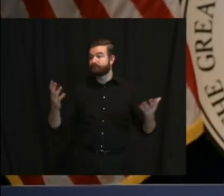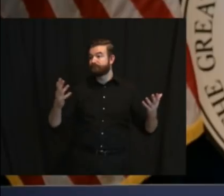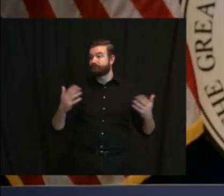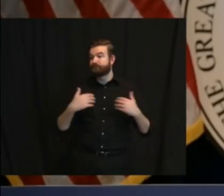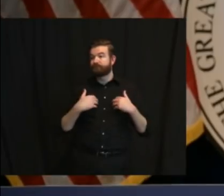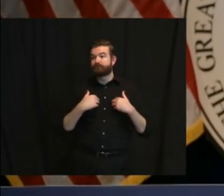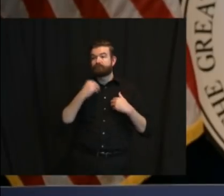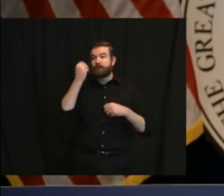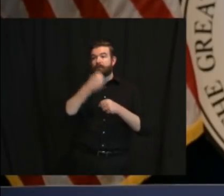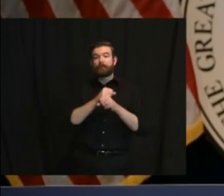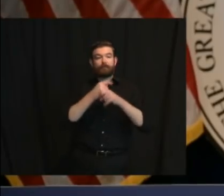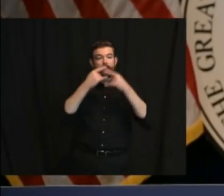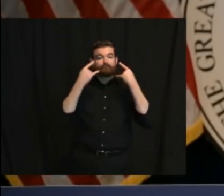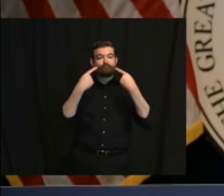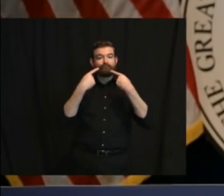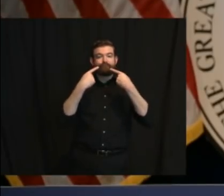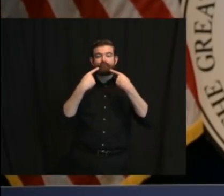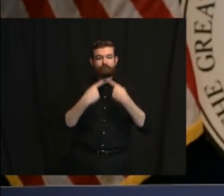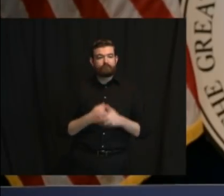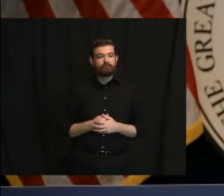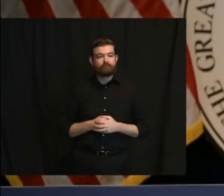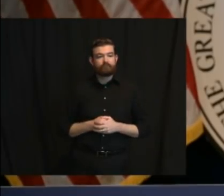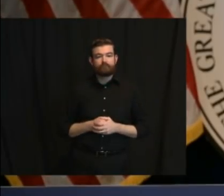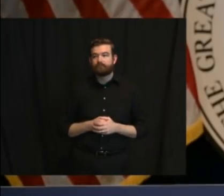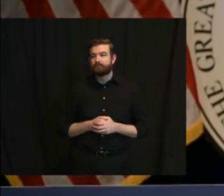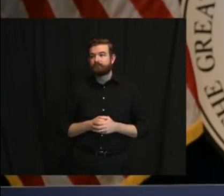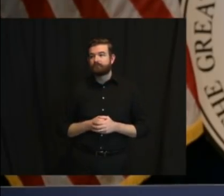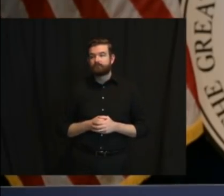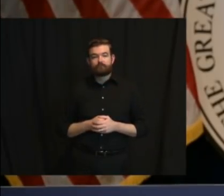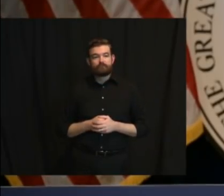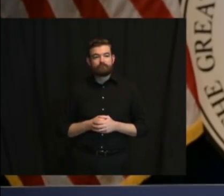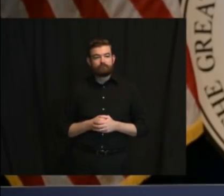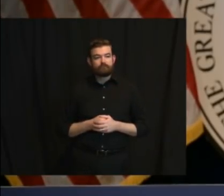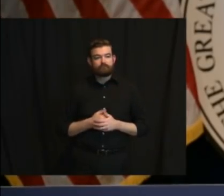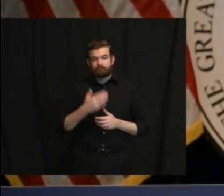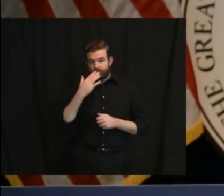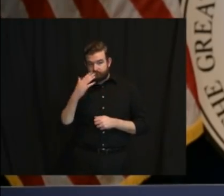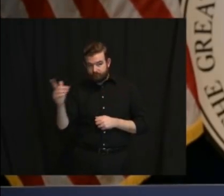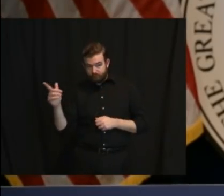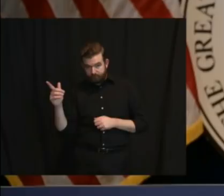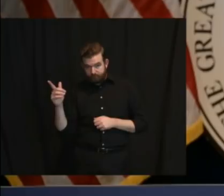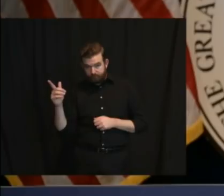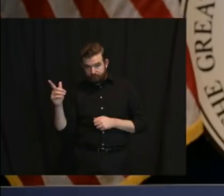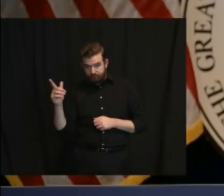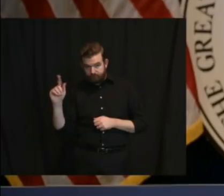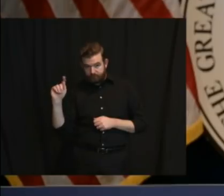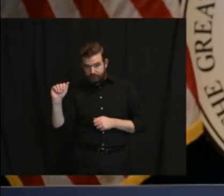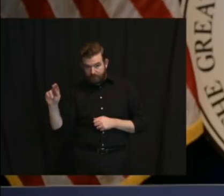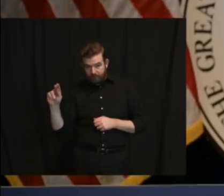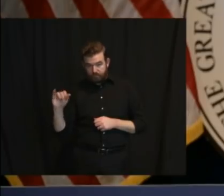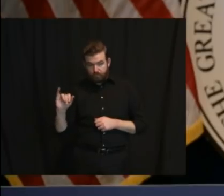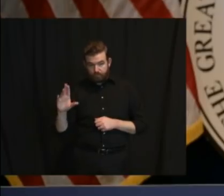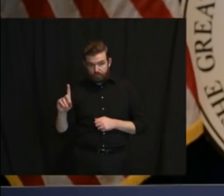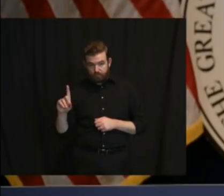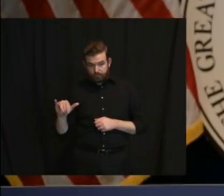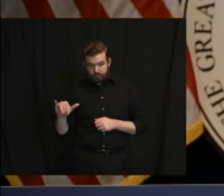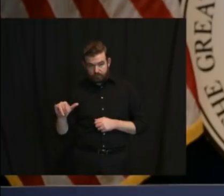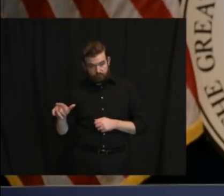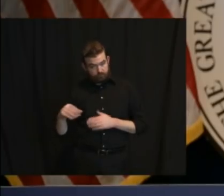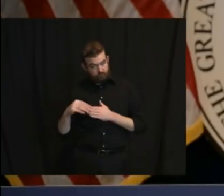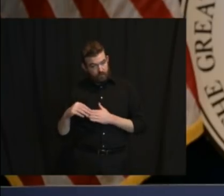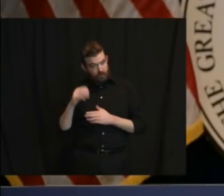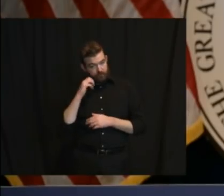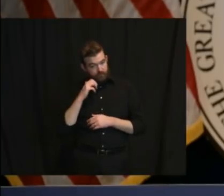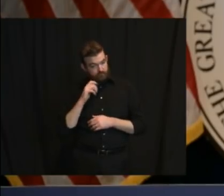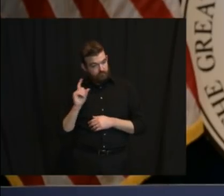Judy Persichelli, Dr. Christina Tan for your leadership, not just today, but every day. Colonel Pat Callahan,